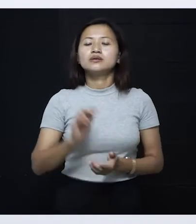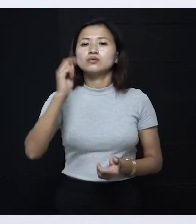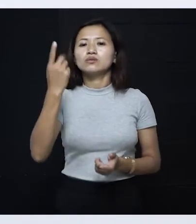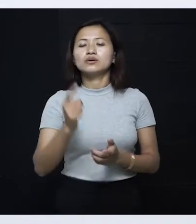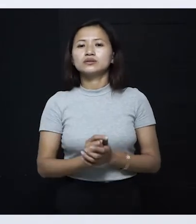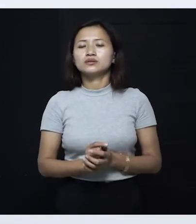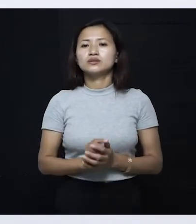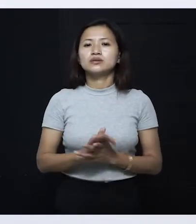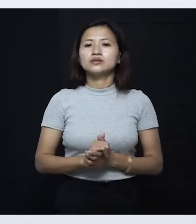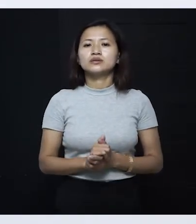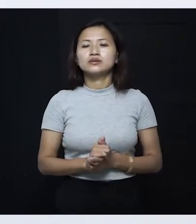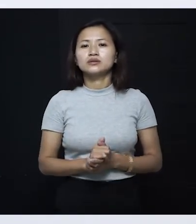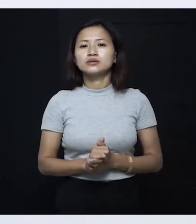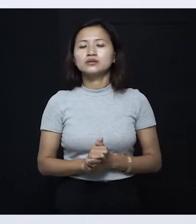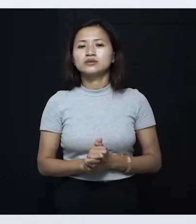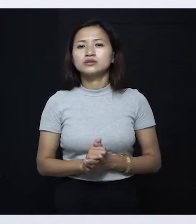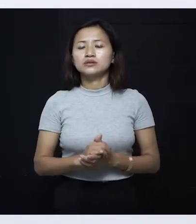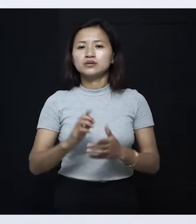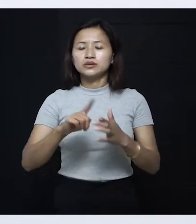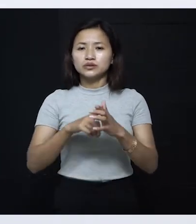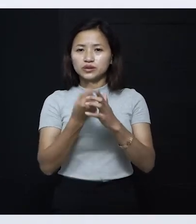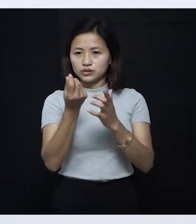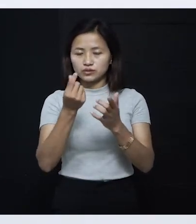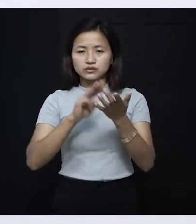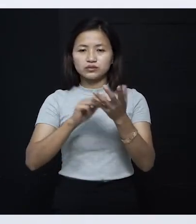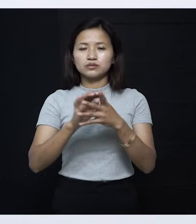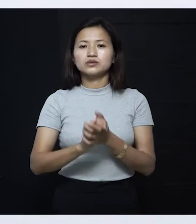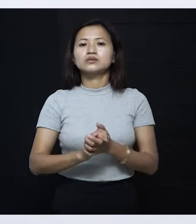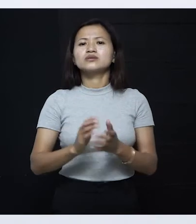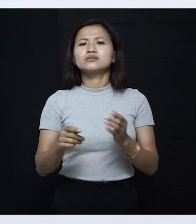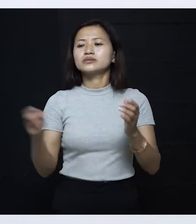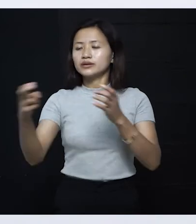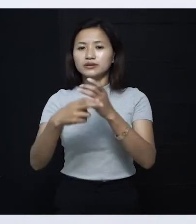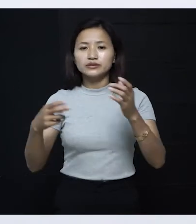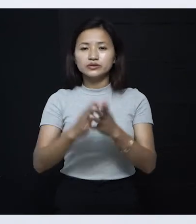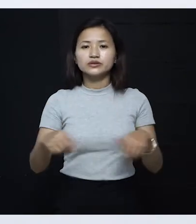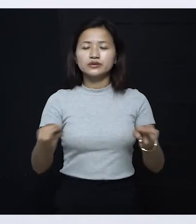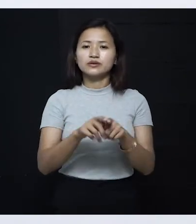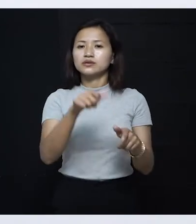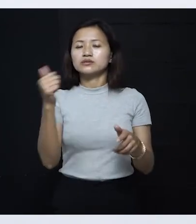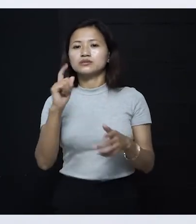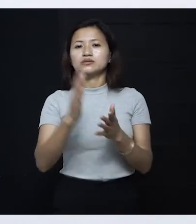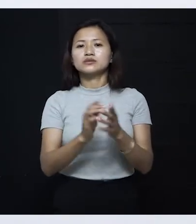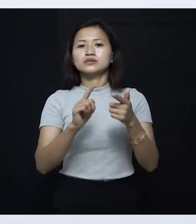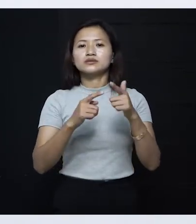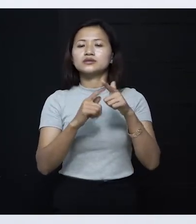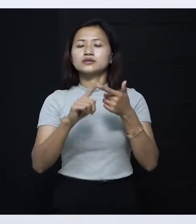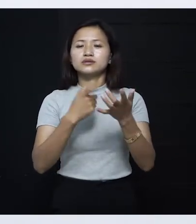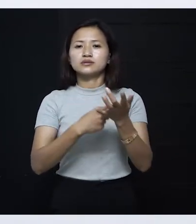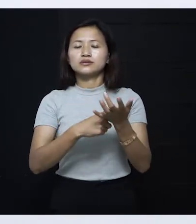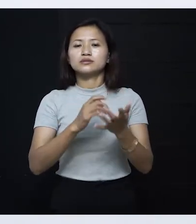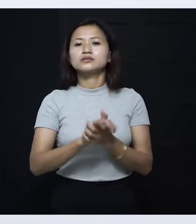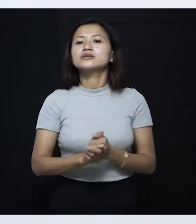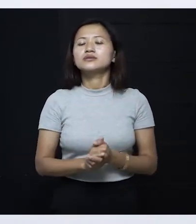One is called as we call it as the Jum cultivation, and the other one is called as the Terrace